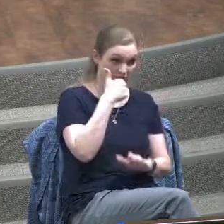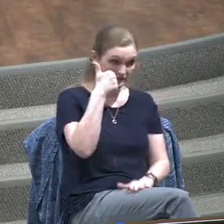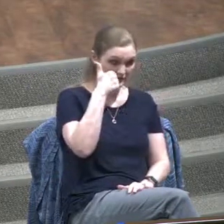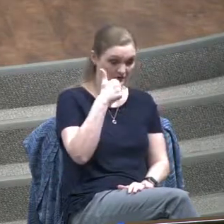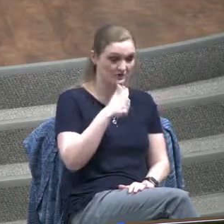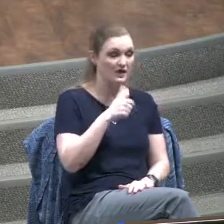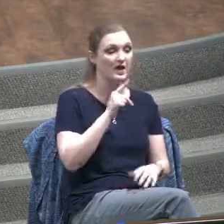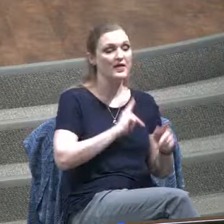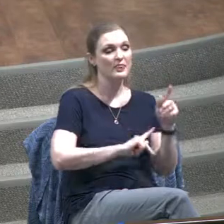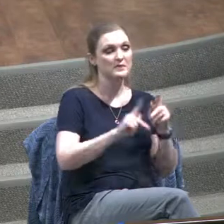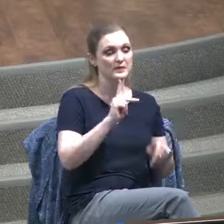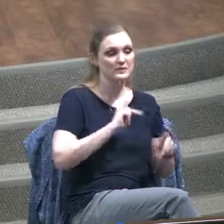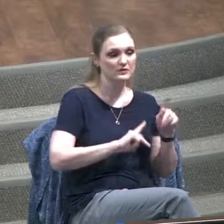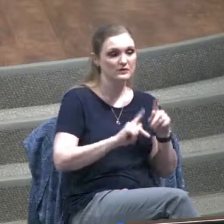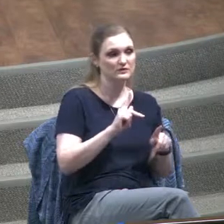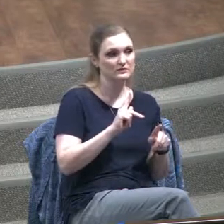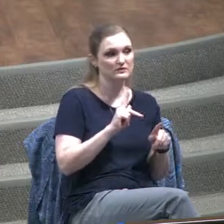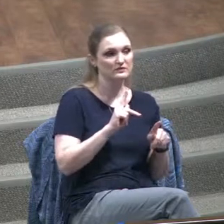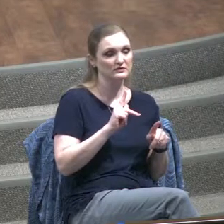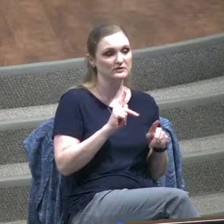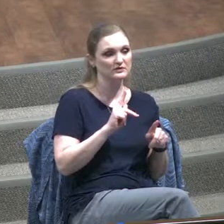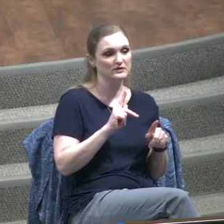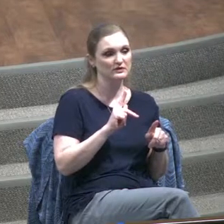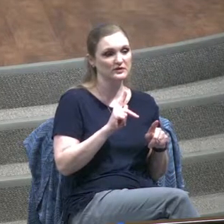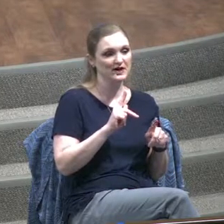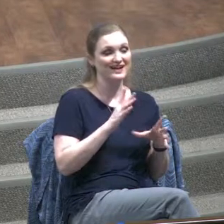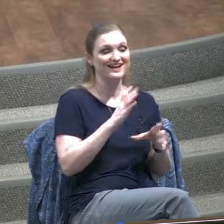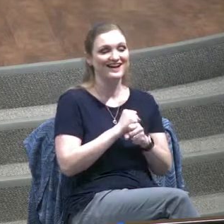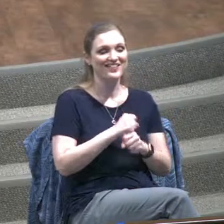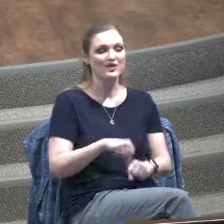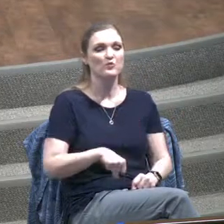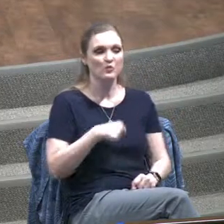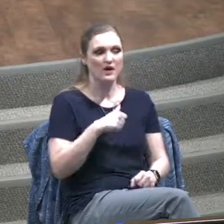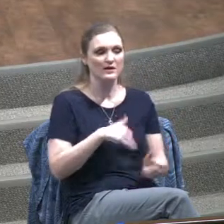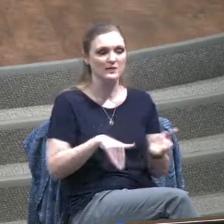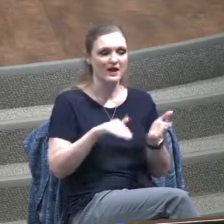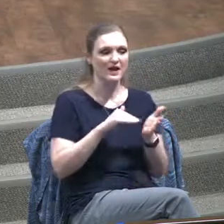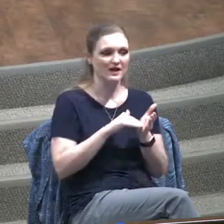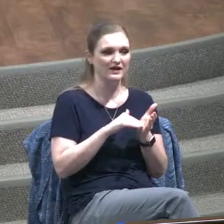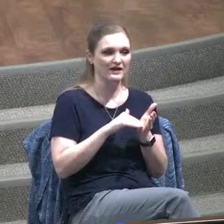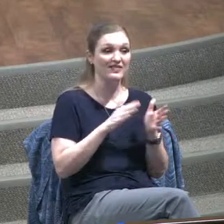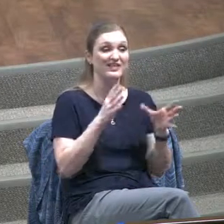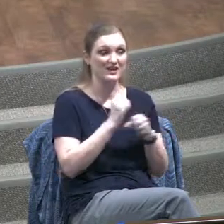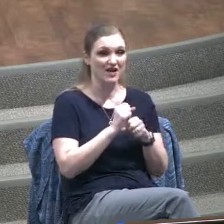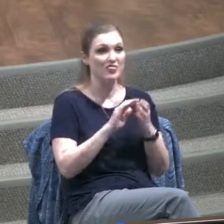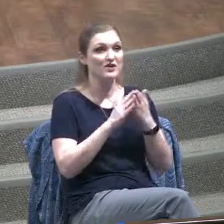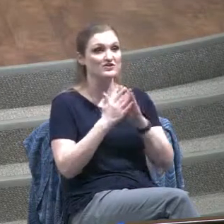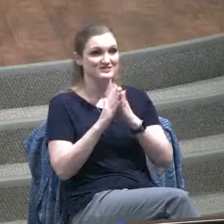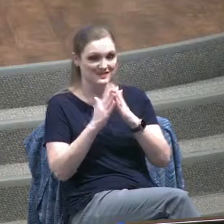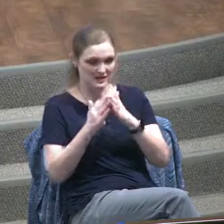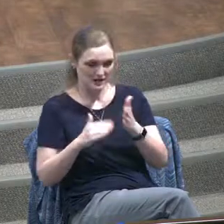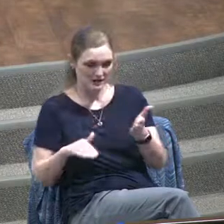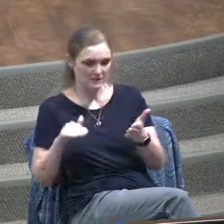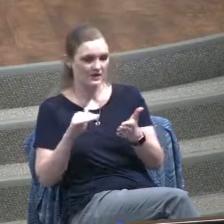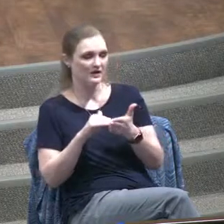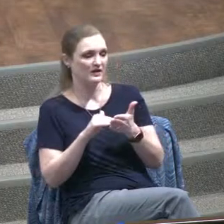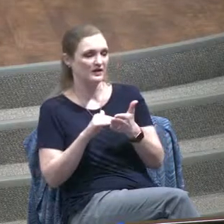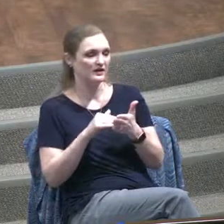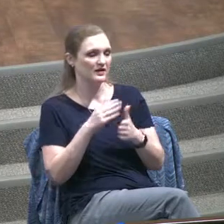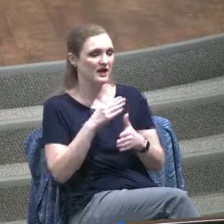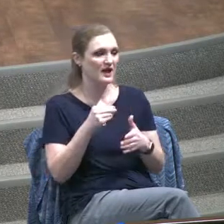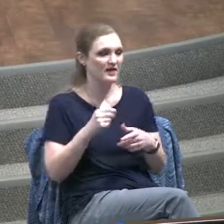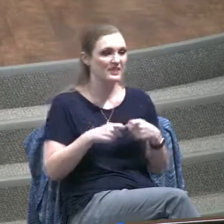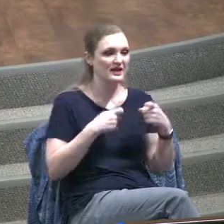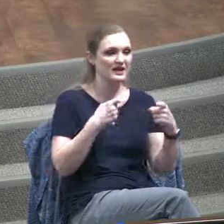And the people got their pride back. They got their city back. And they